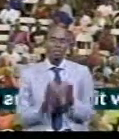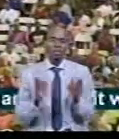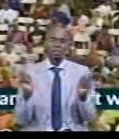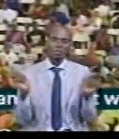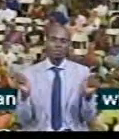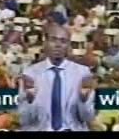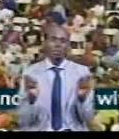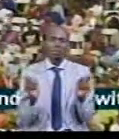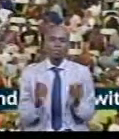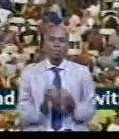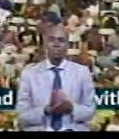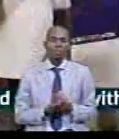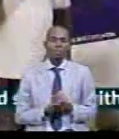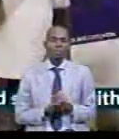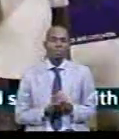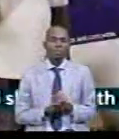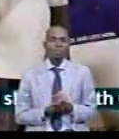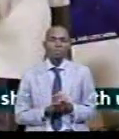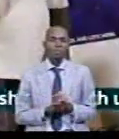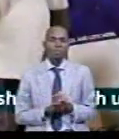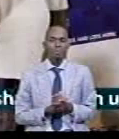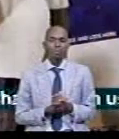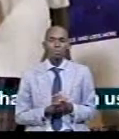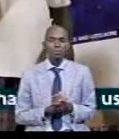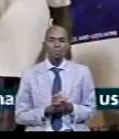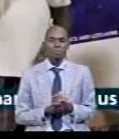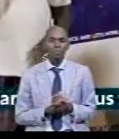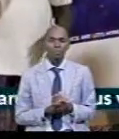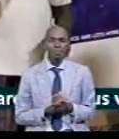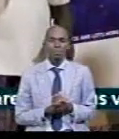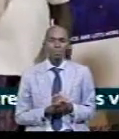Hallelujah. And your friend Joseph Dongo.